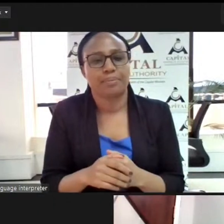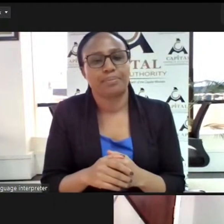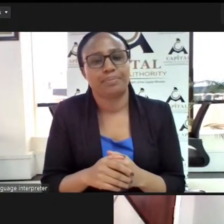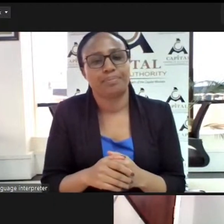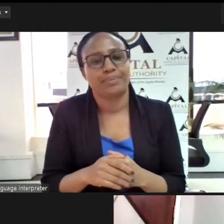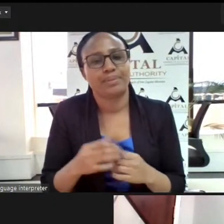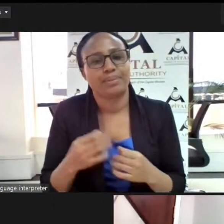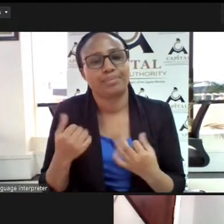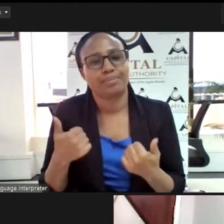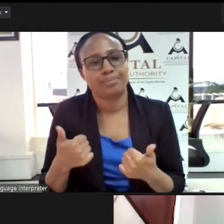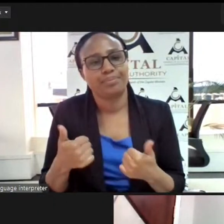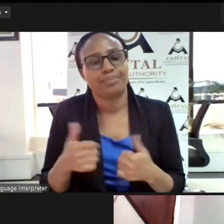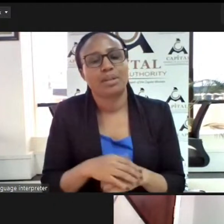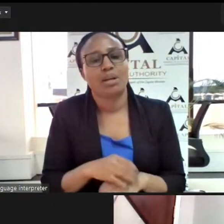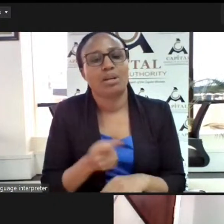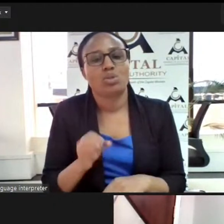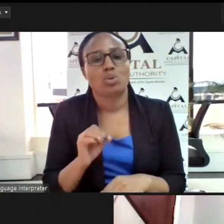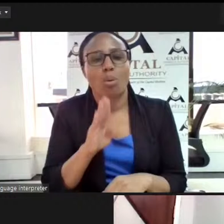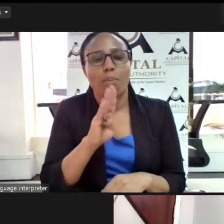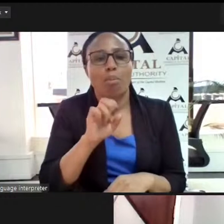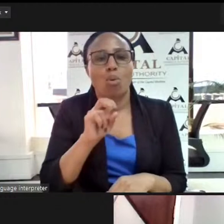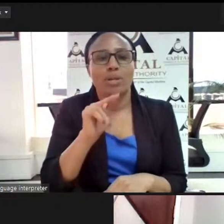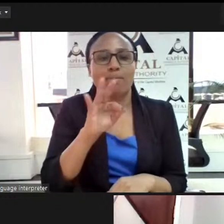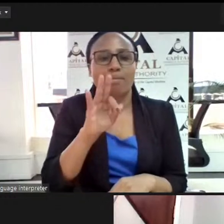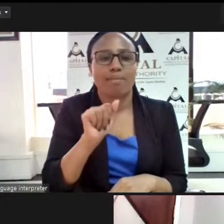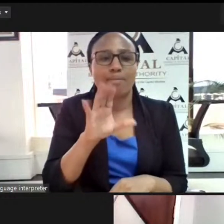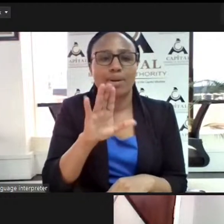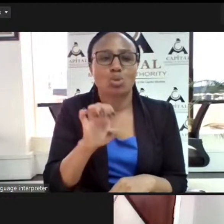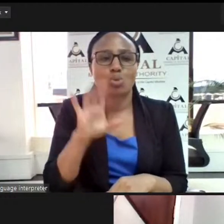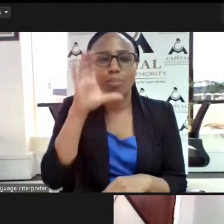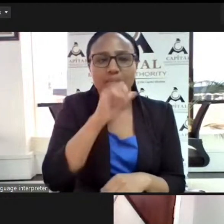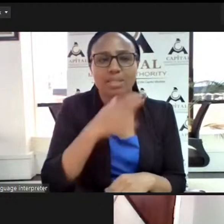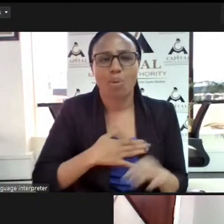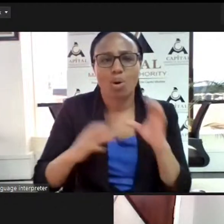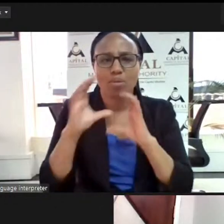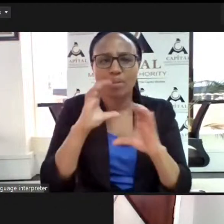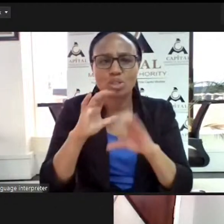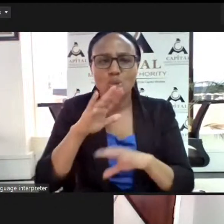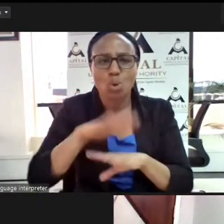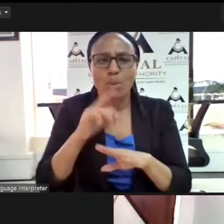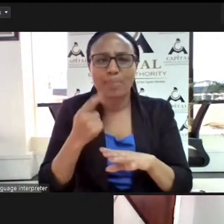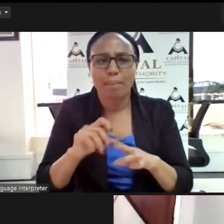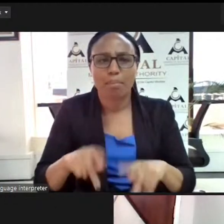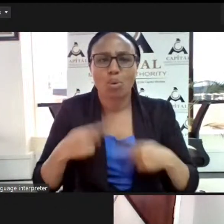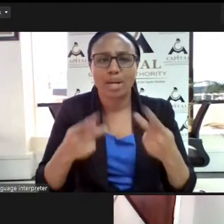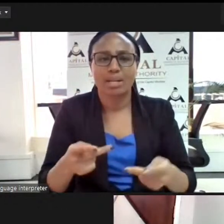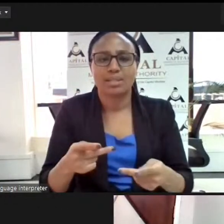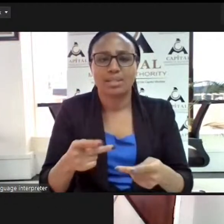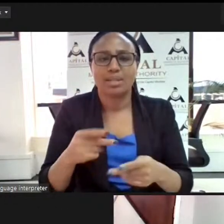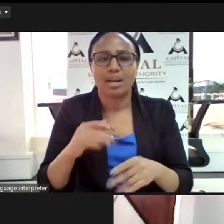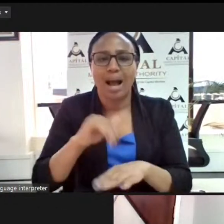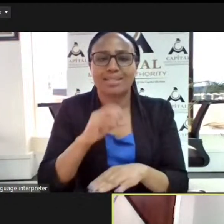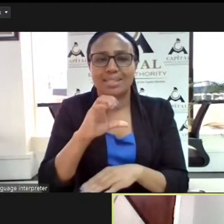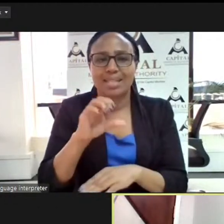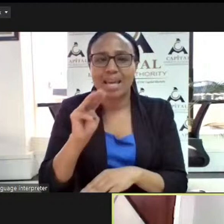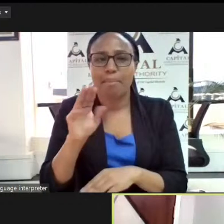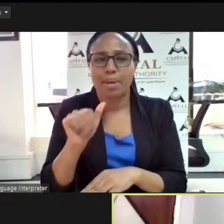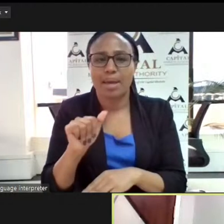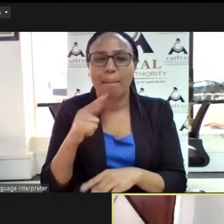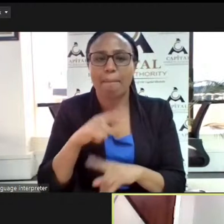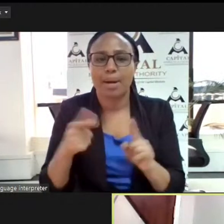Fantastic. I think Boniface Mongela, you must have missed our conversation on the products at the CMA, but we'll be happy